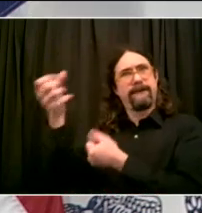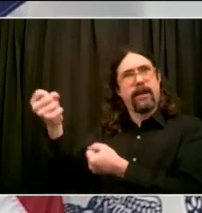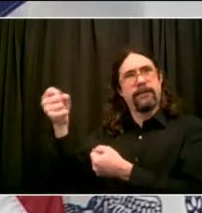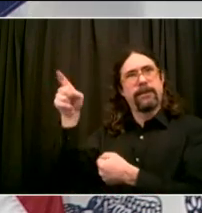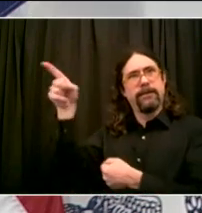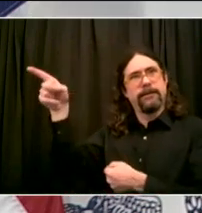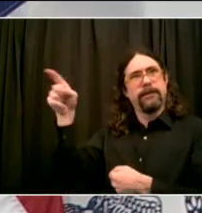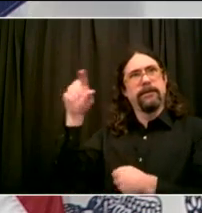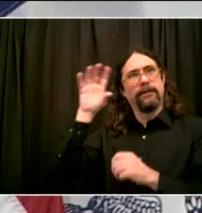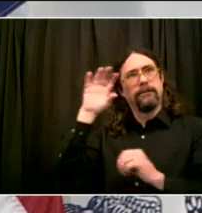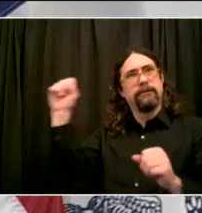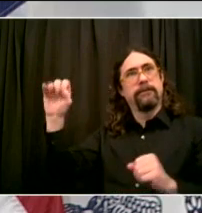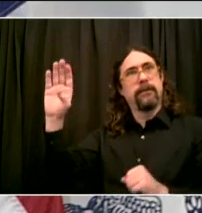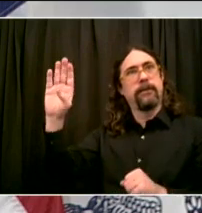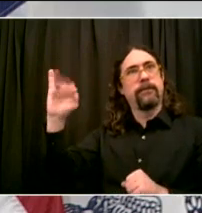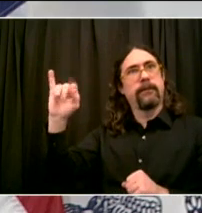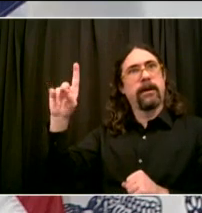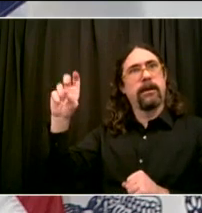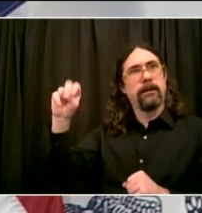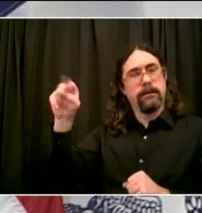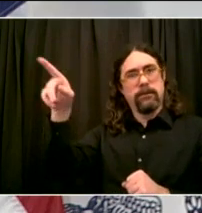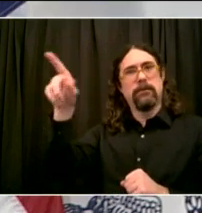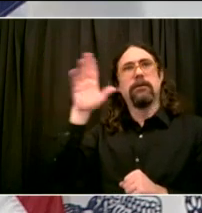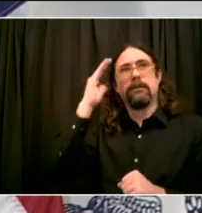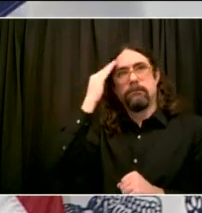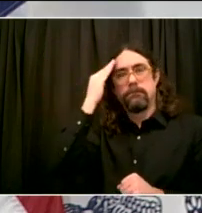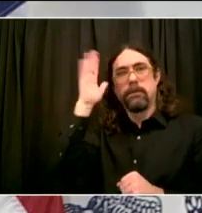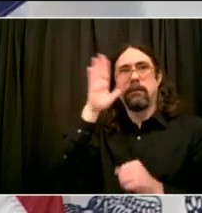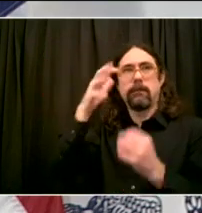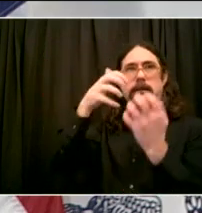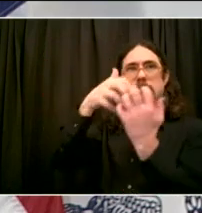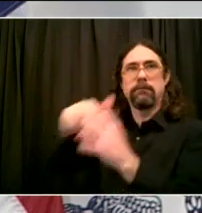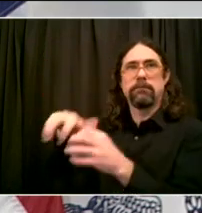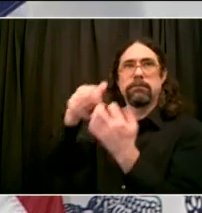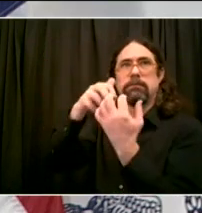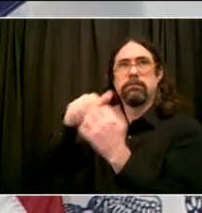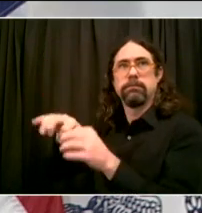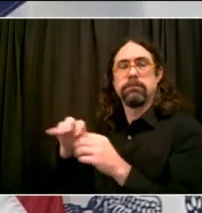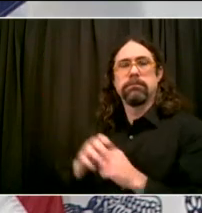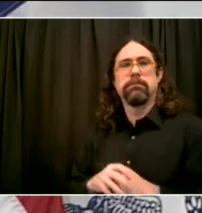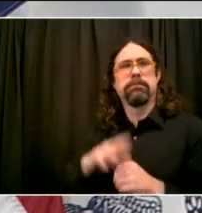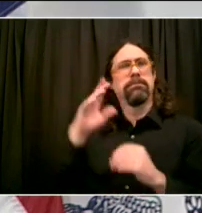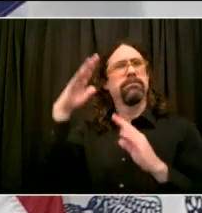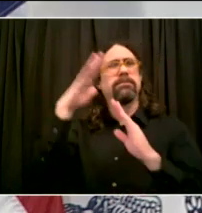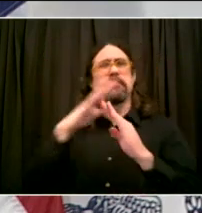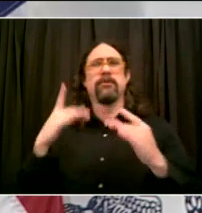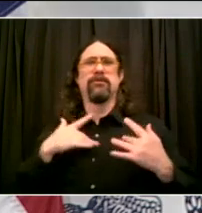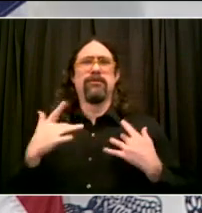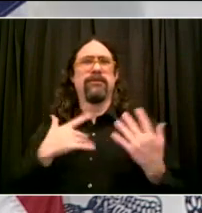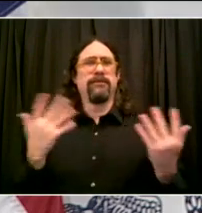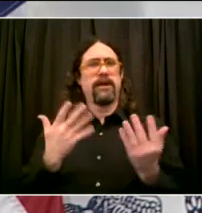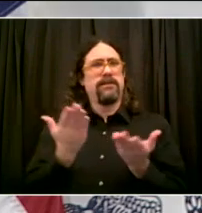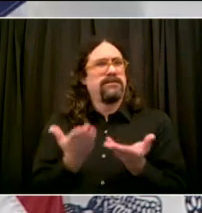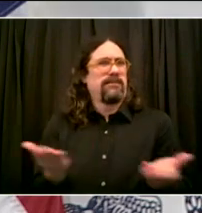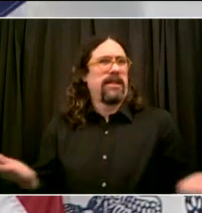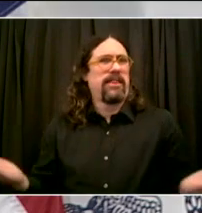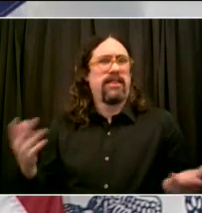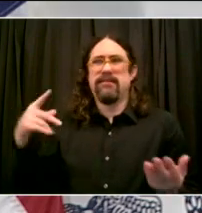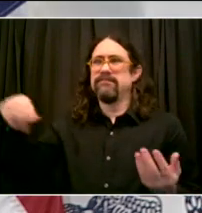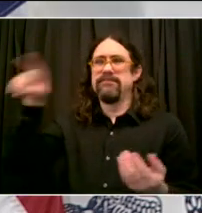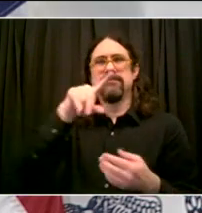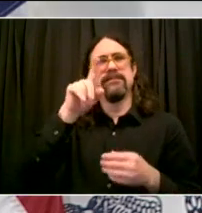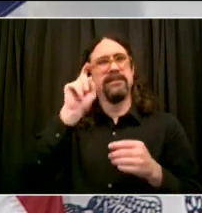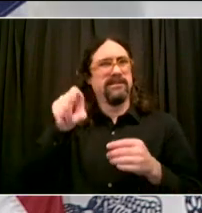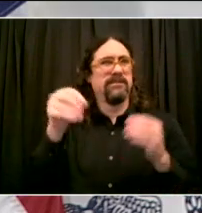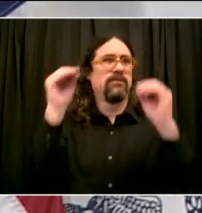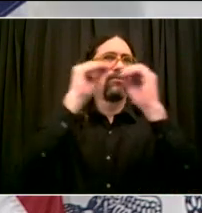pharmaceutical industry and the biotech industry to produce a vaccine on a much faster, greater level. But unquestionably more is coming.